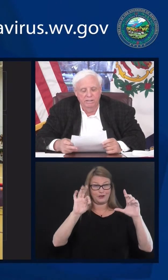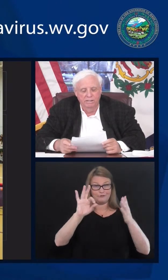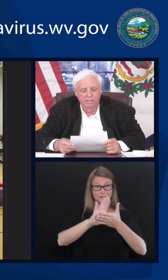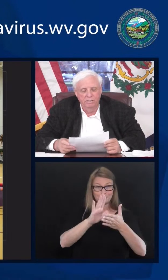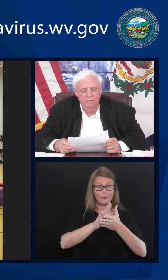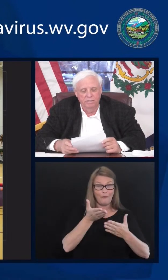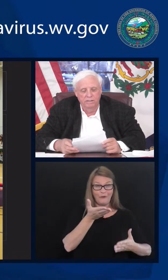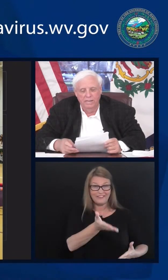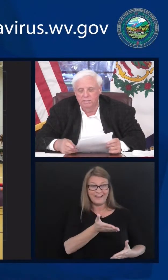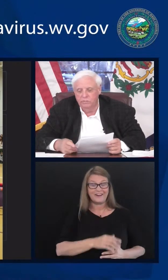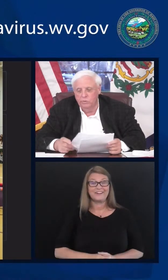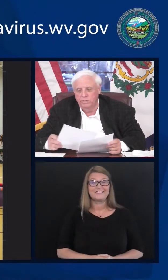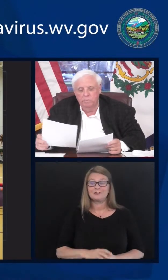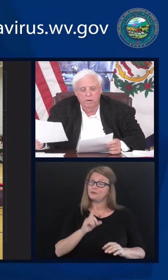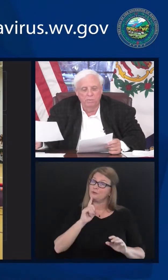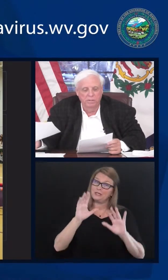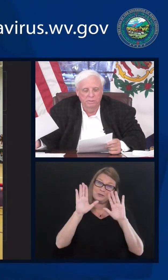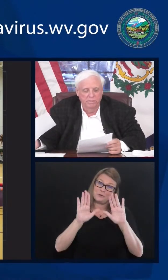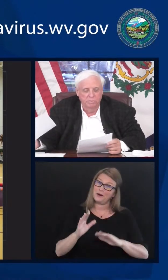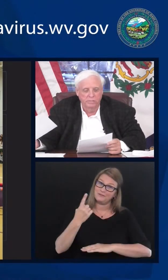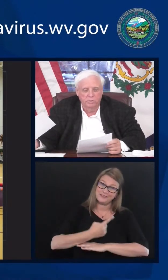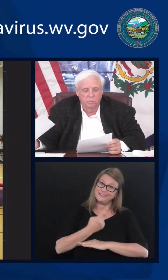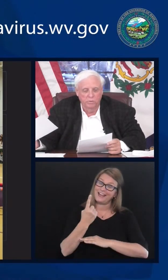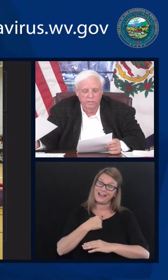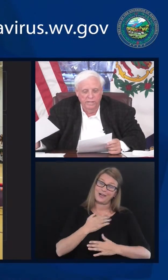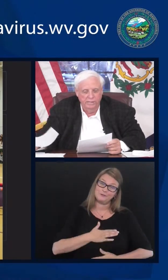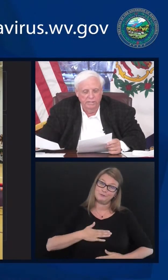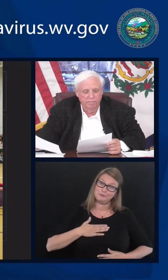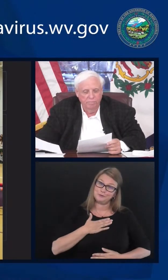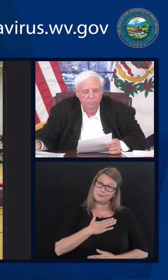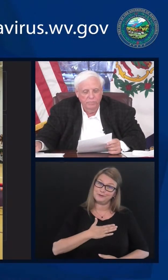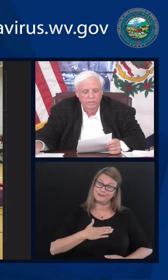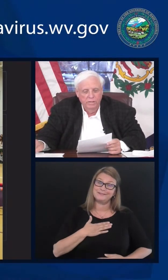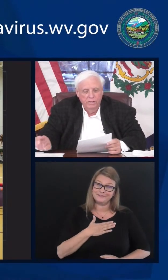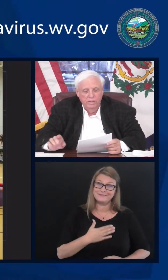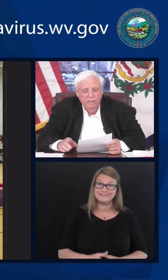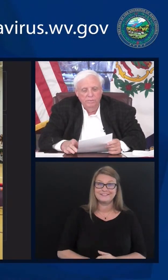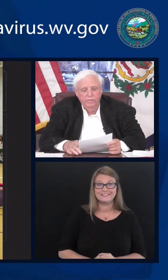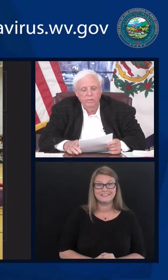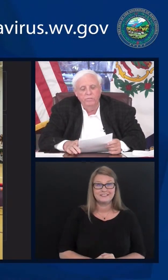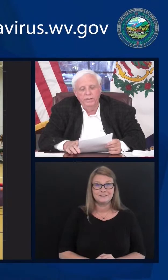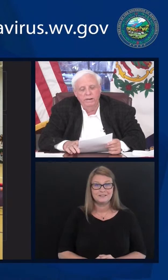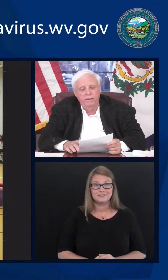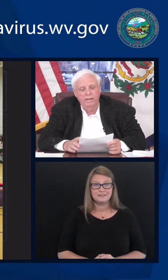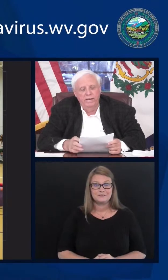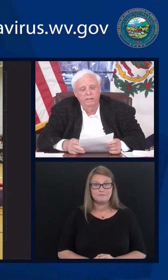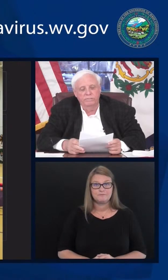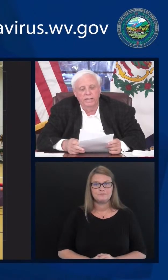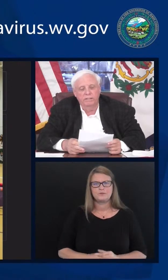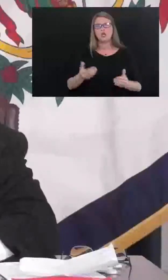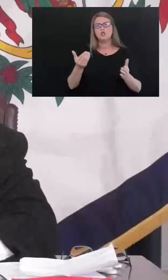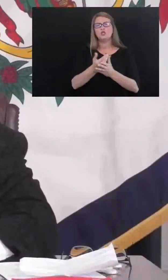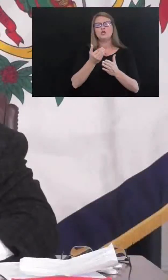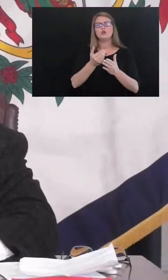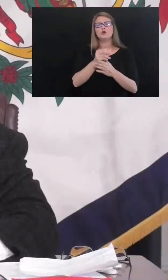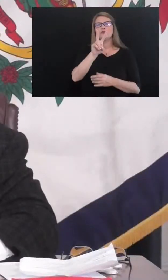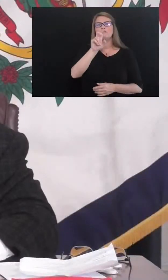day, and I enjoyed it probably as much or more than they did. This new variant out of